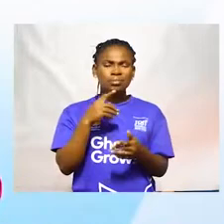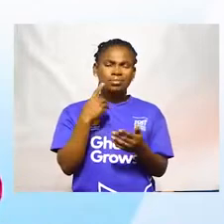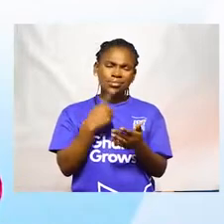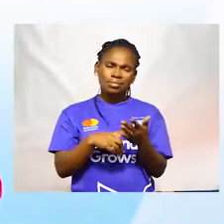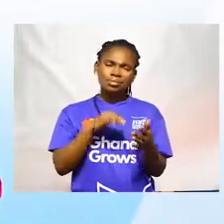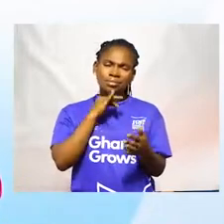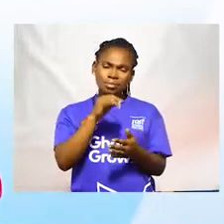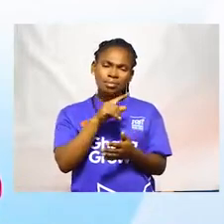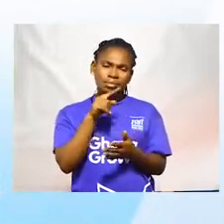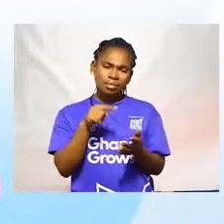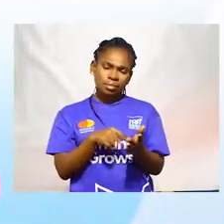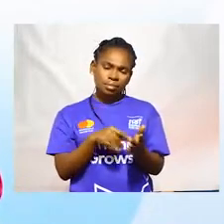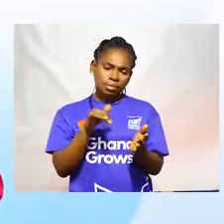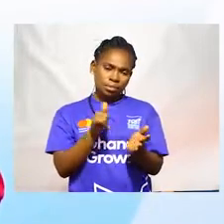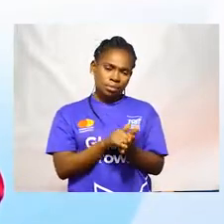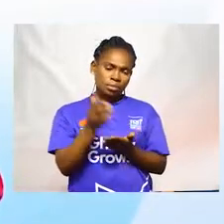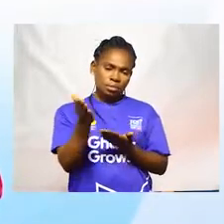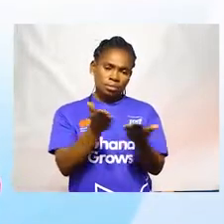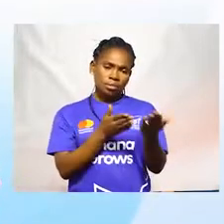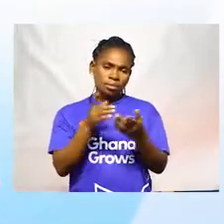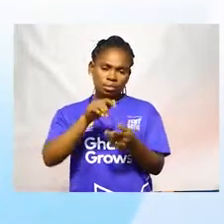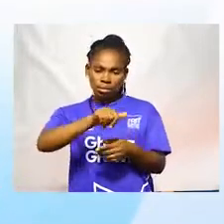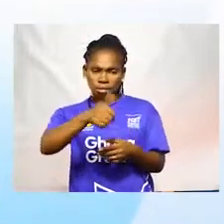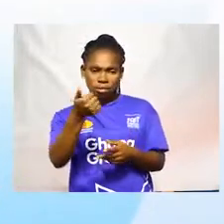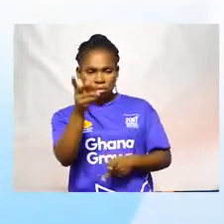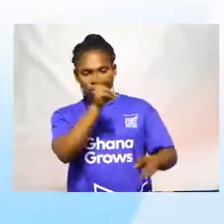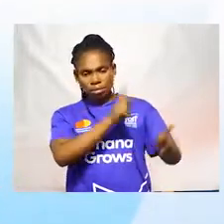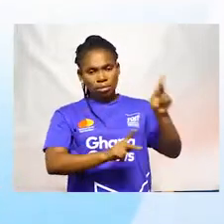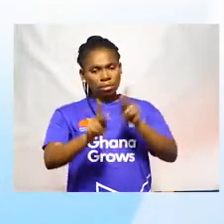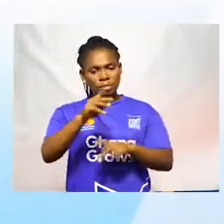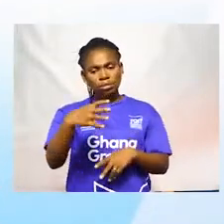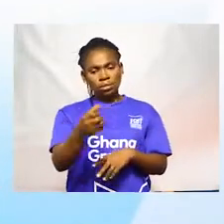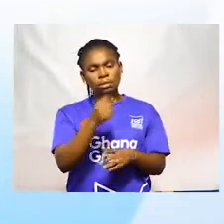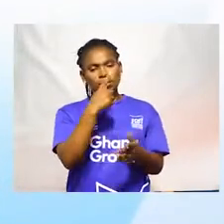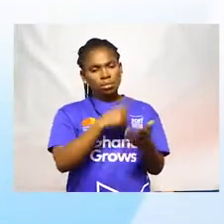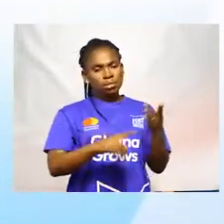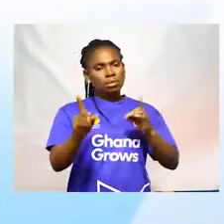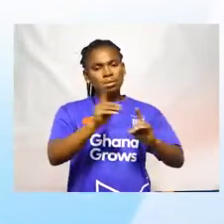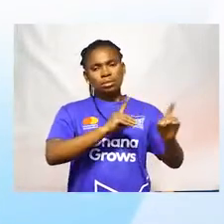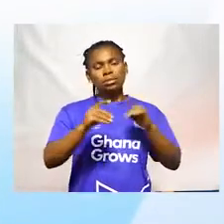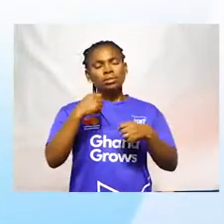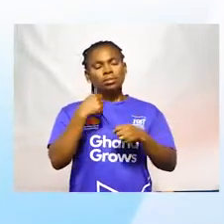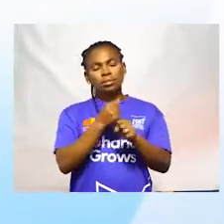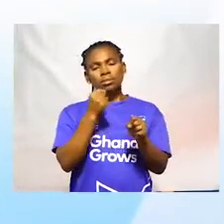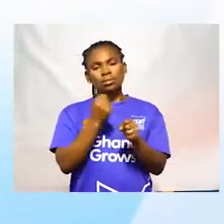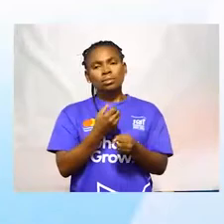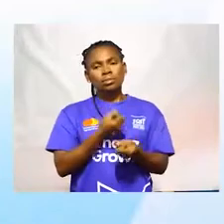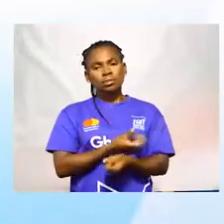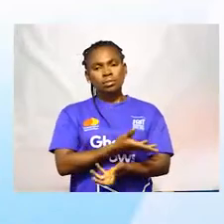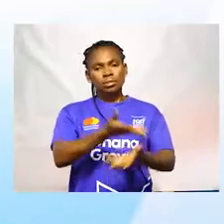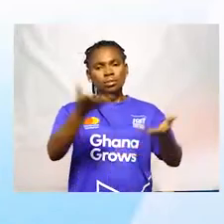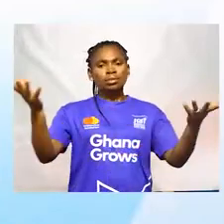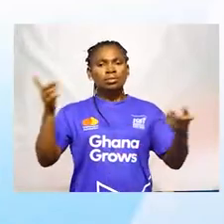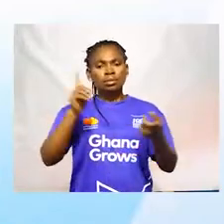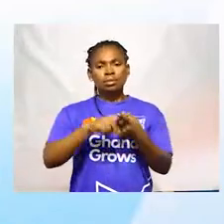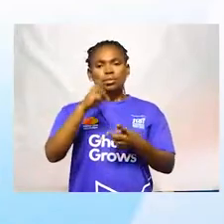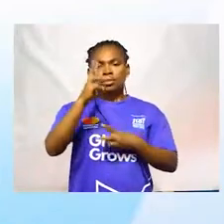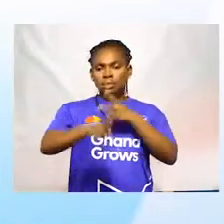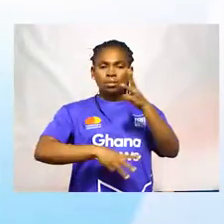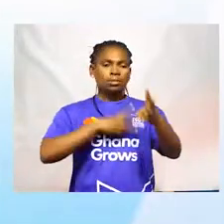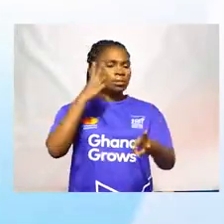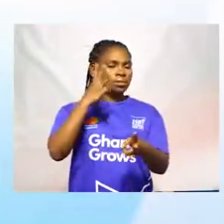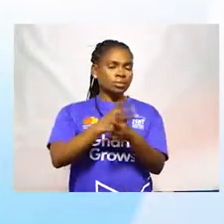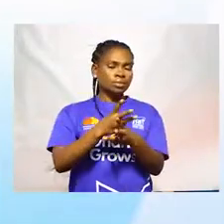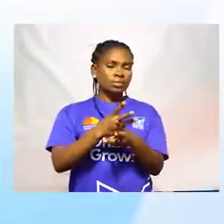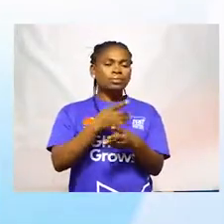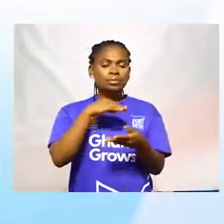What is it in being able to serve other people and take what they have done and make it available to the world, possibly in a better way